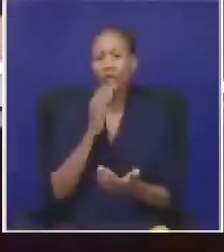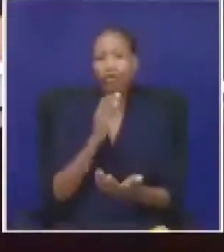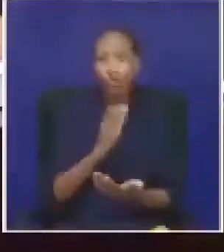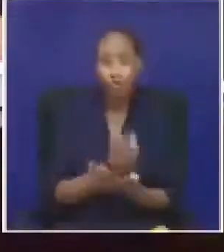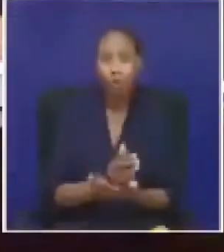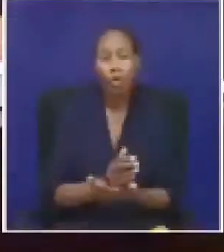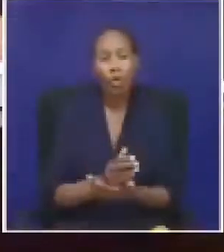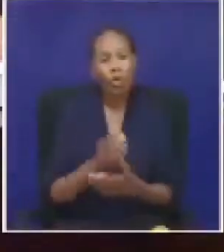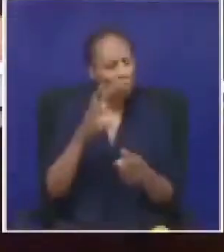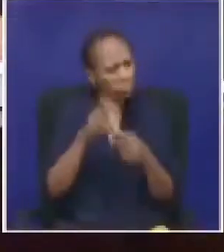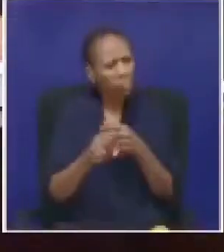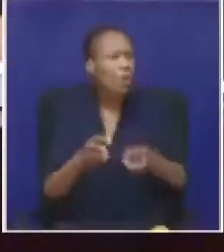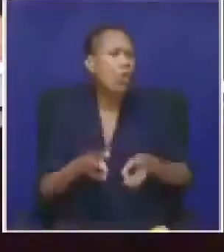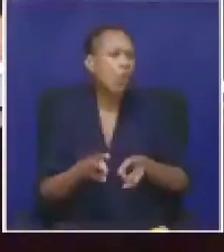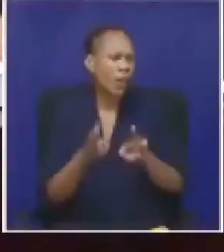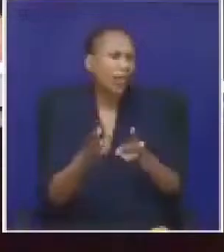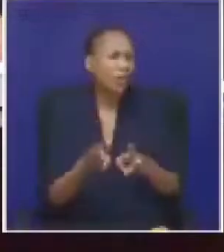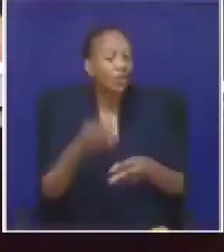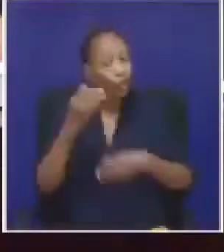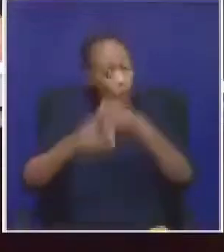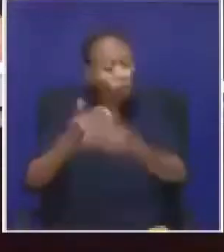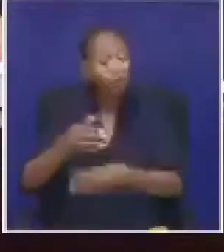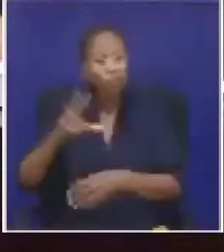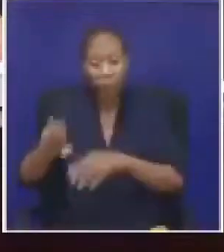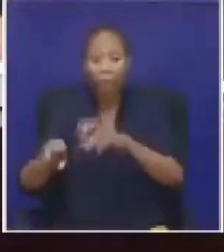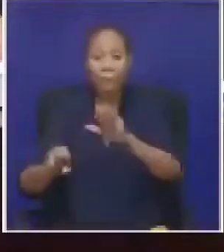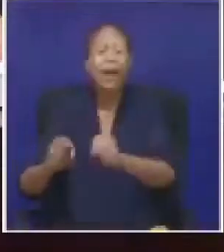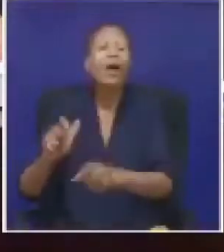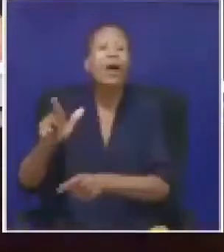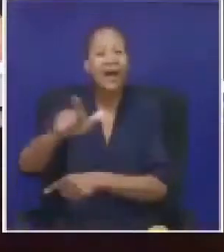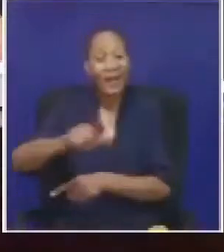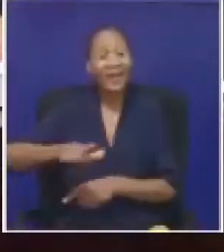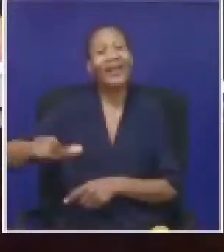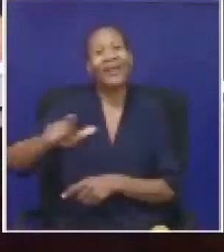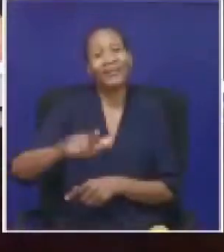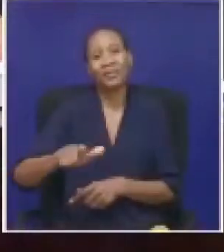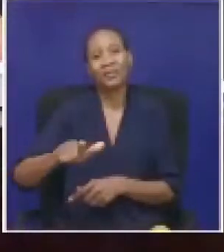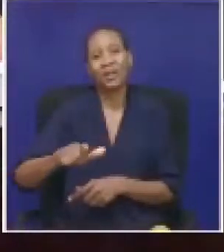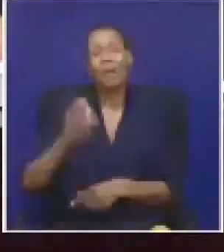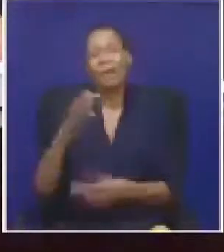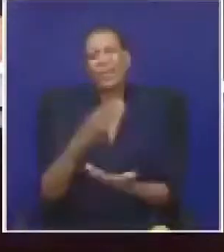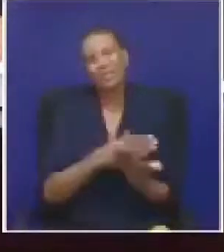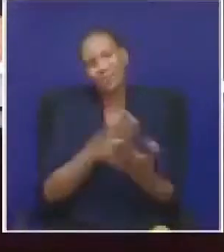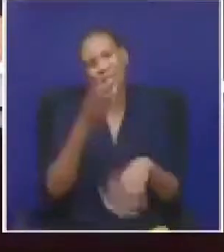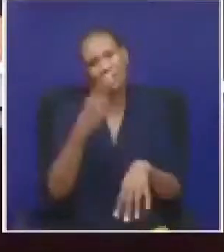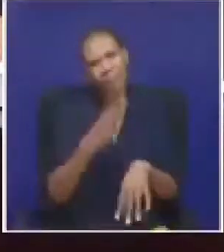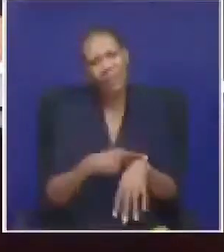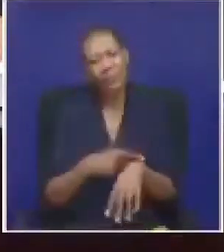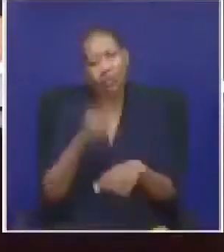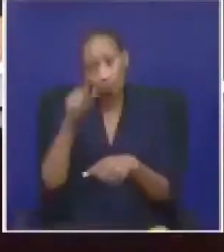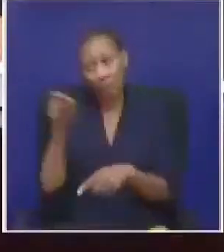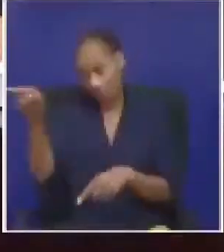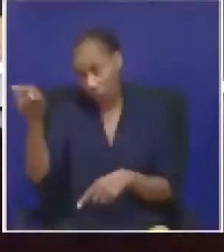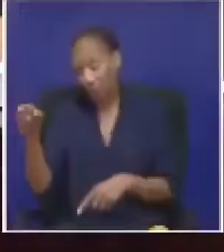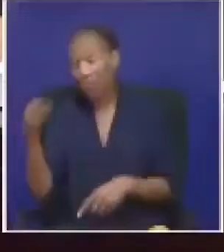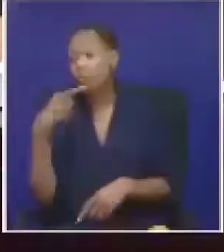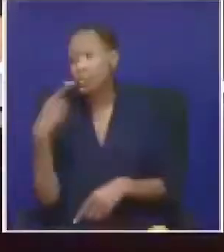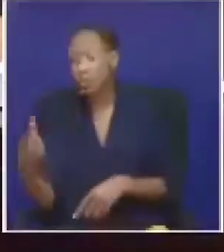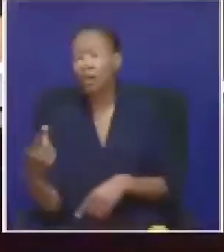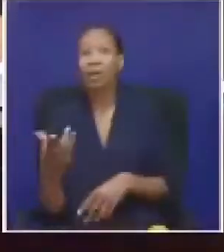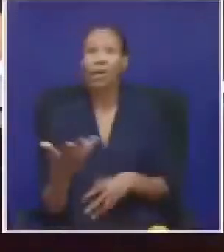in which we can continue to expropriate land. There are circumstances, as you correctly say, where